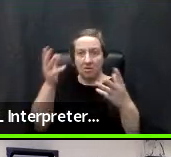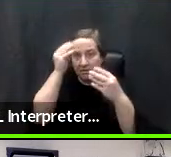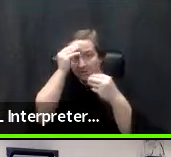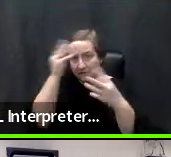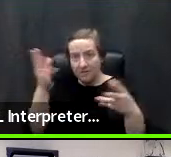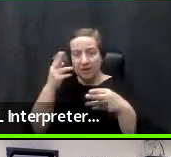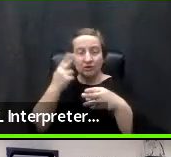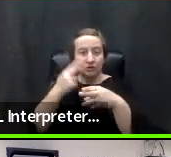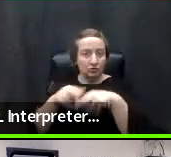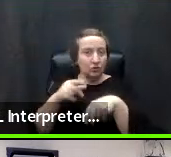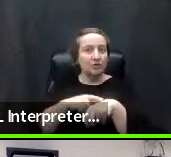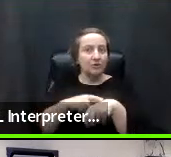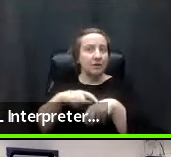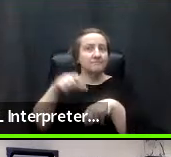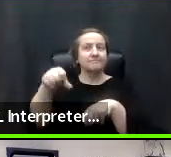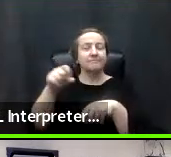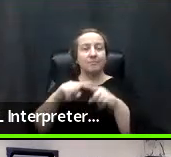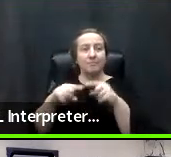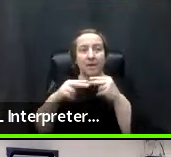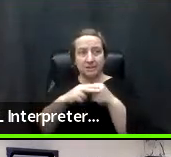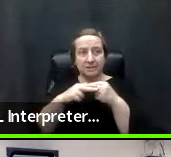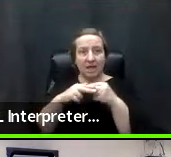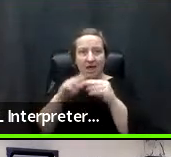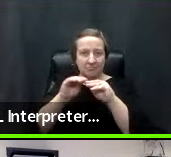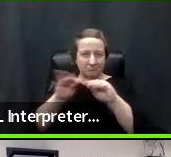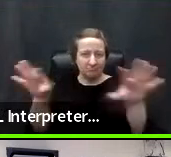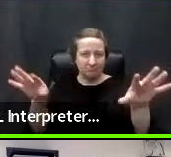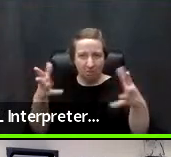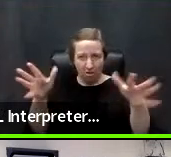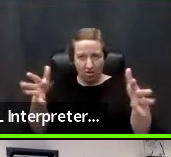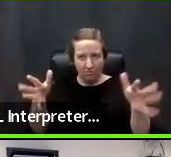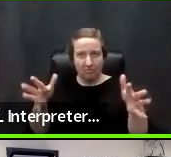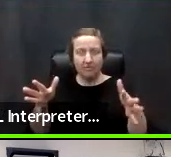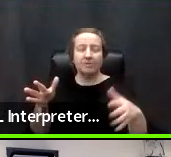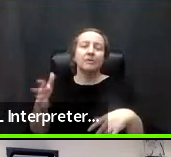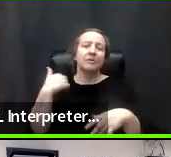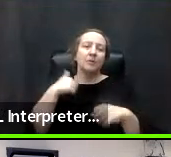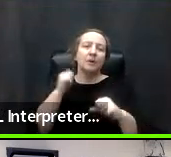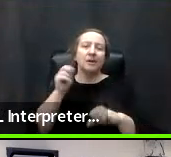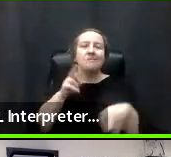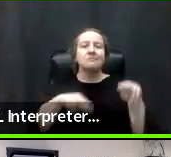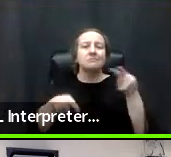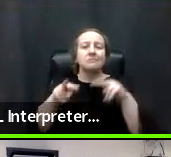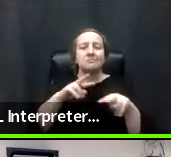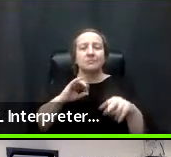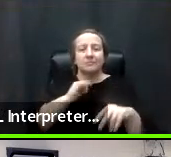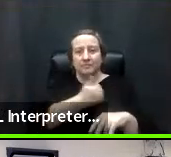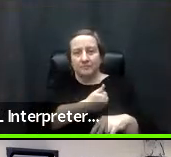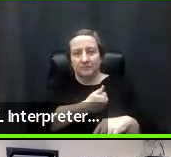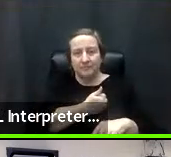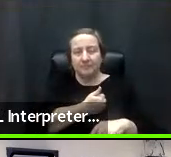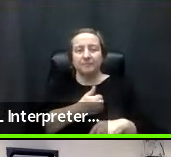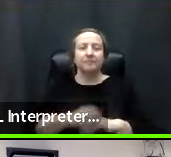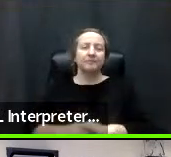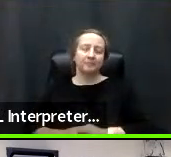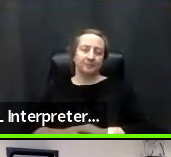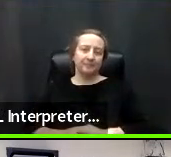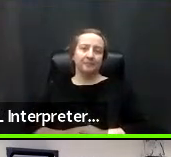short period of time, but the slide deck was forwarded to all of us as well, so we can take a look at that at our